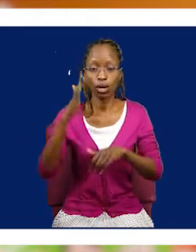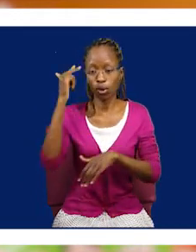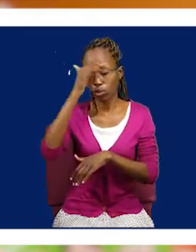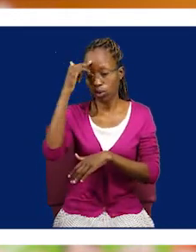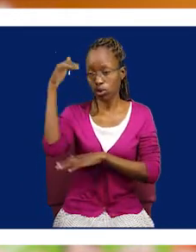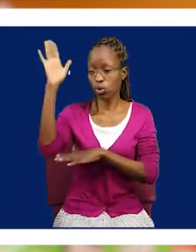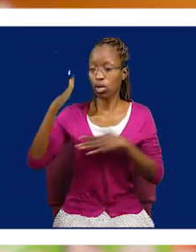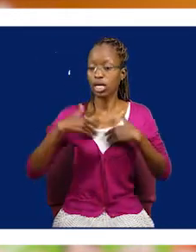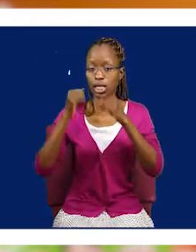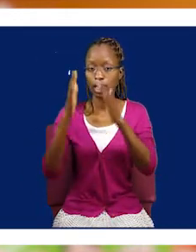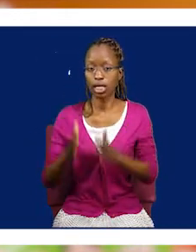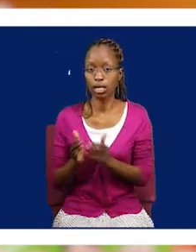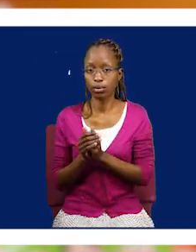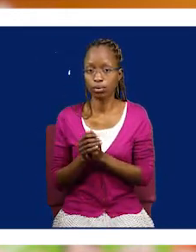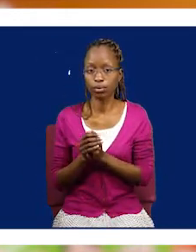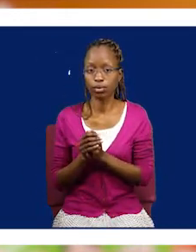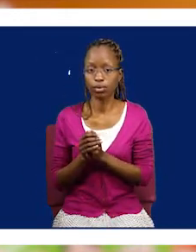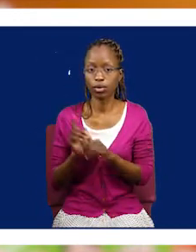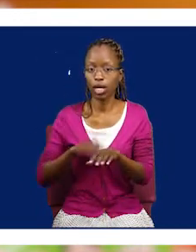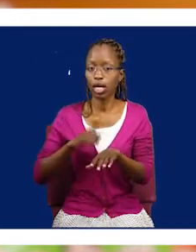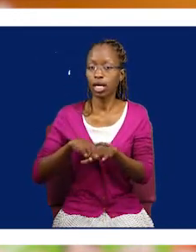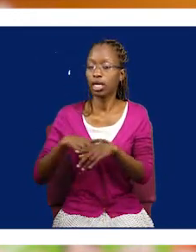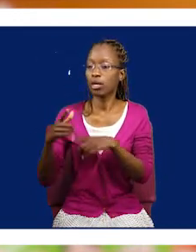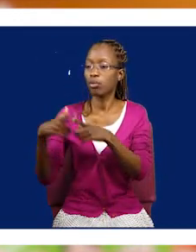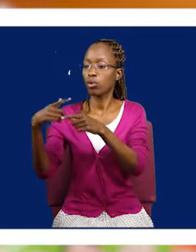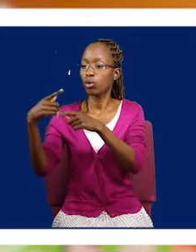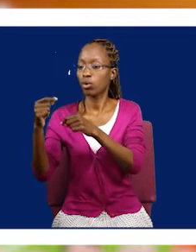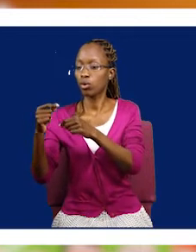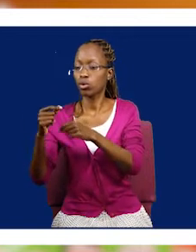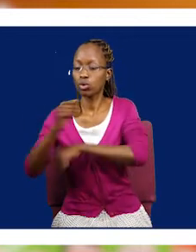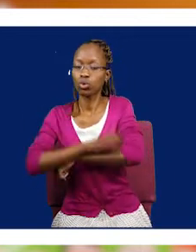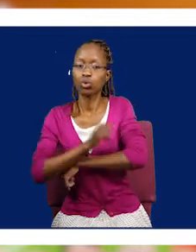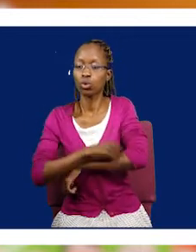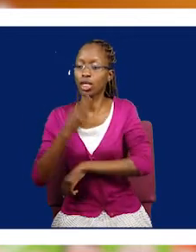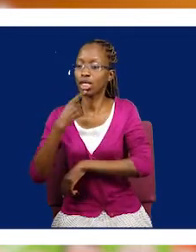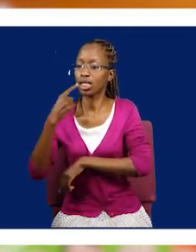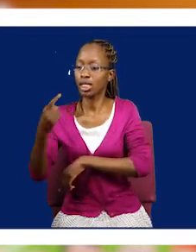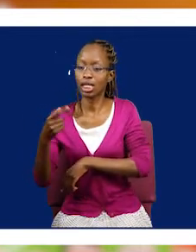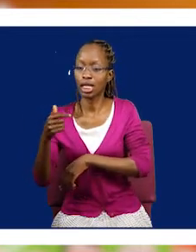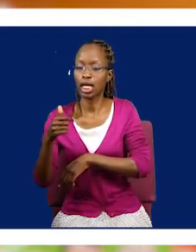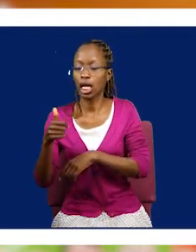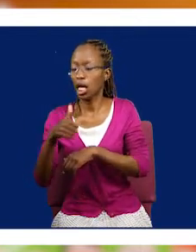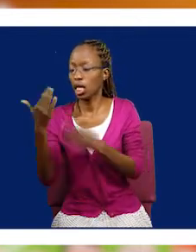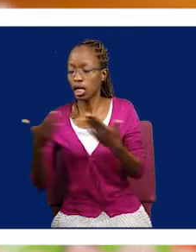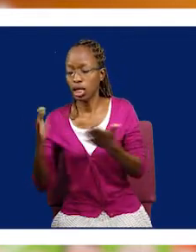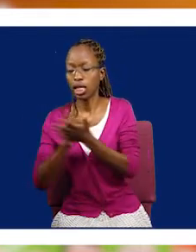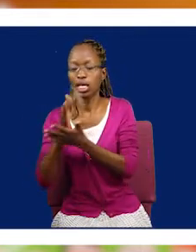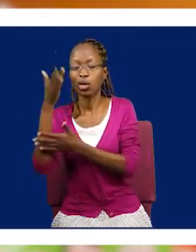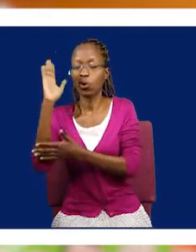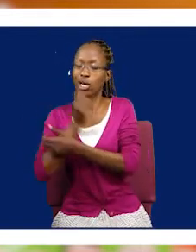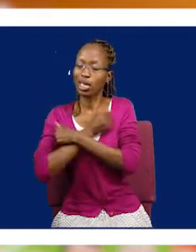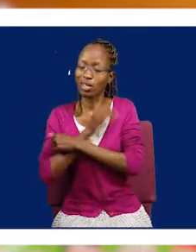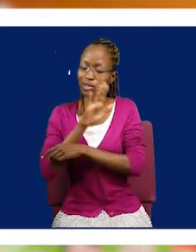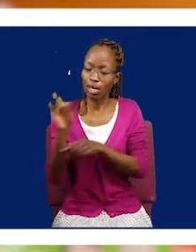God is a healer. When you go to your classmates, tell them God loves them and God saves